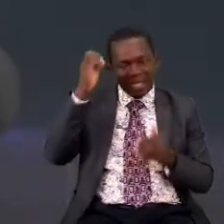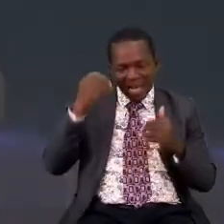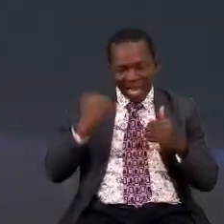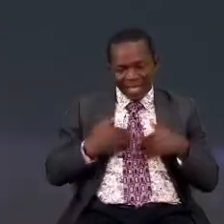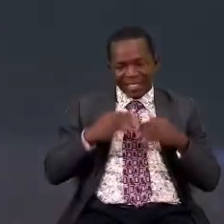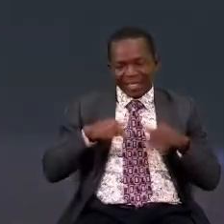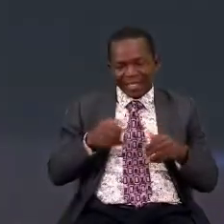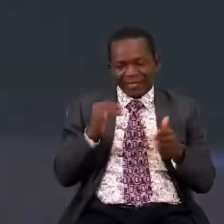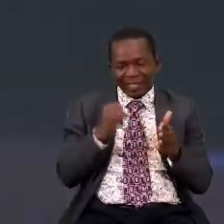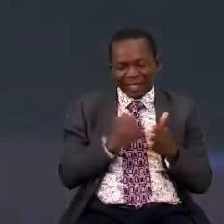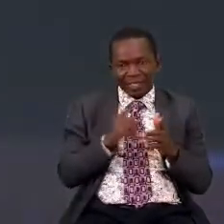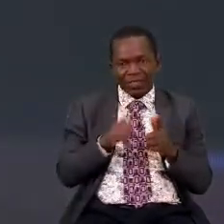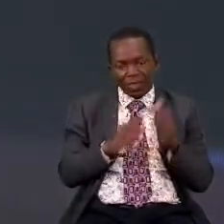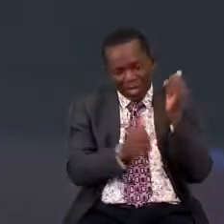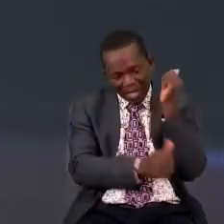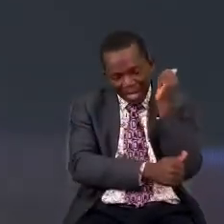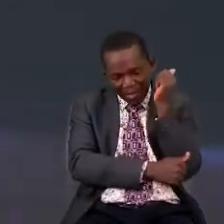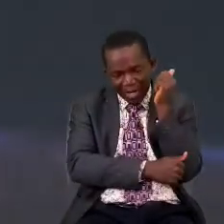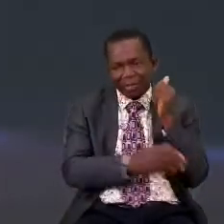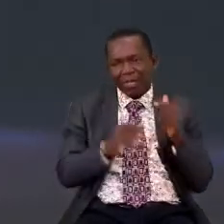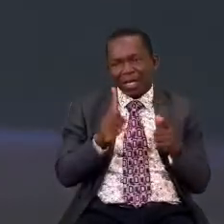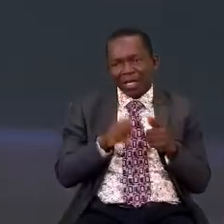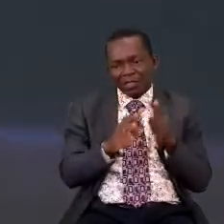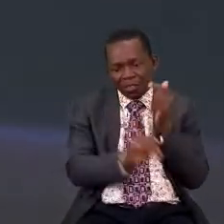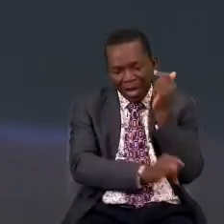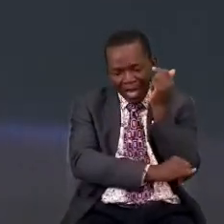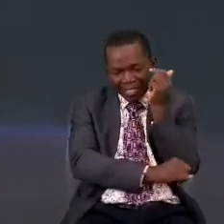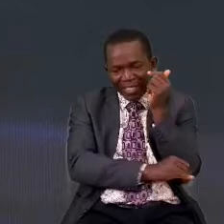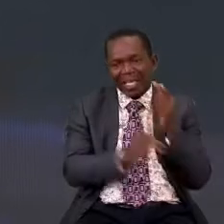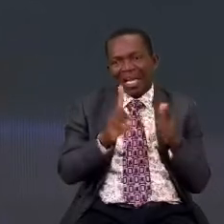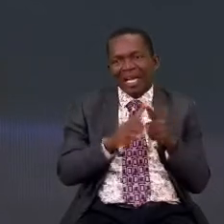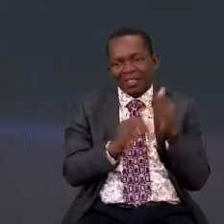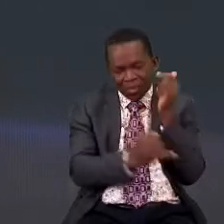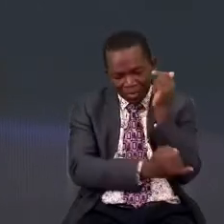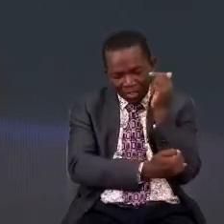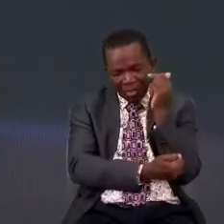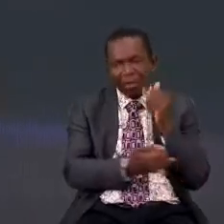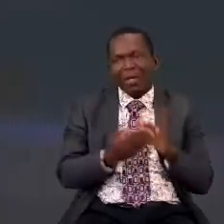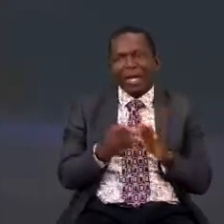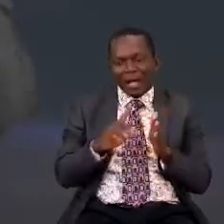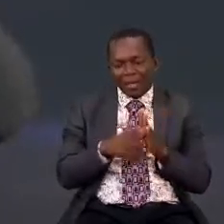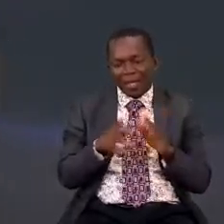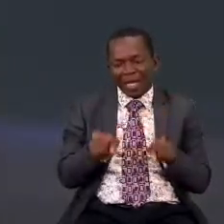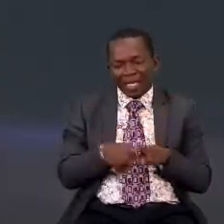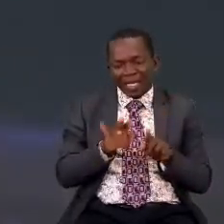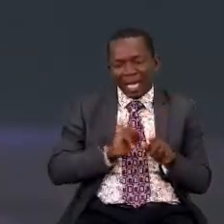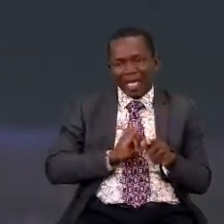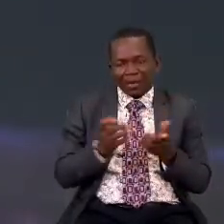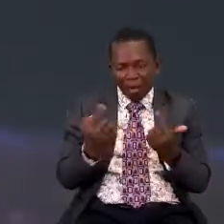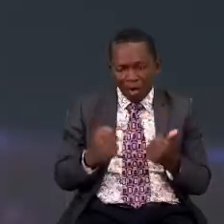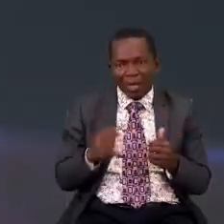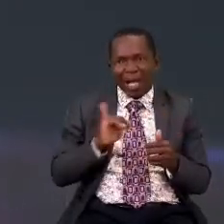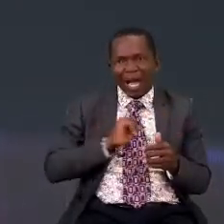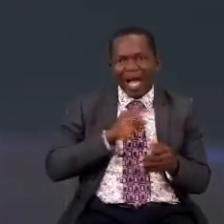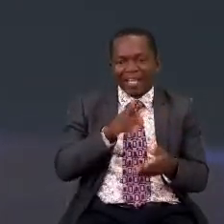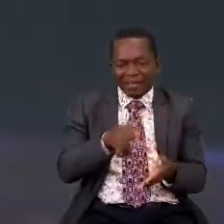I'm receiving this on behalf of the children of Israel. What he says